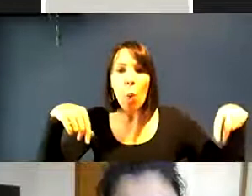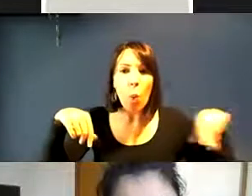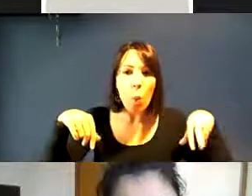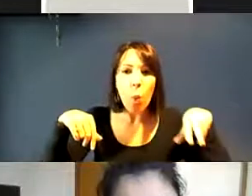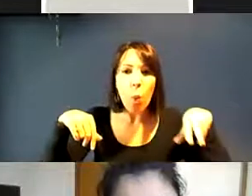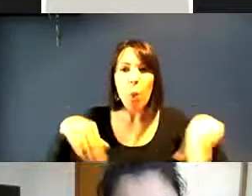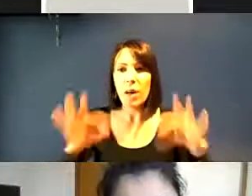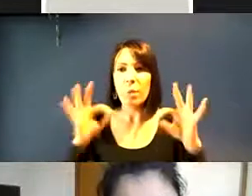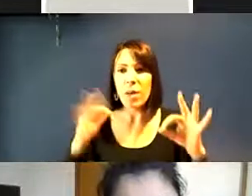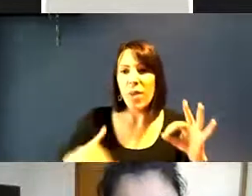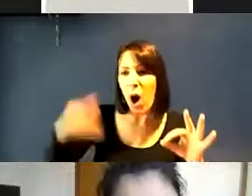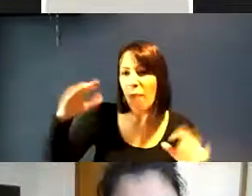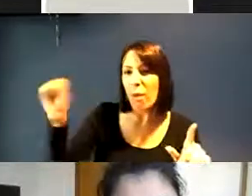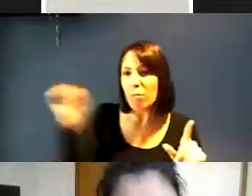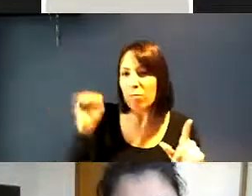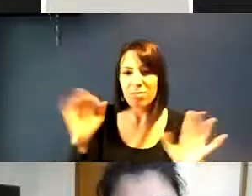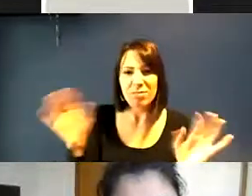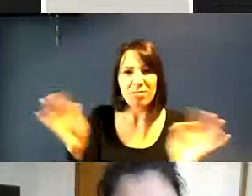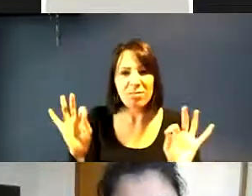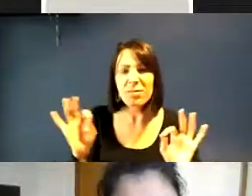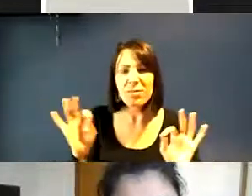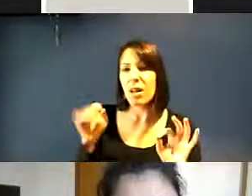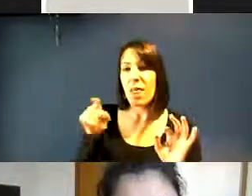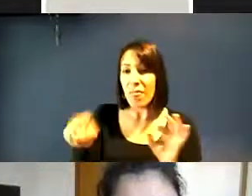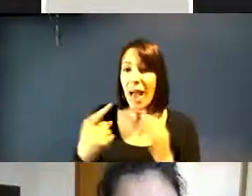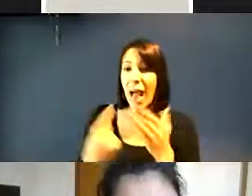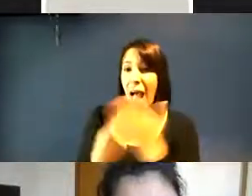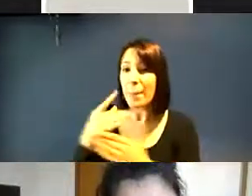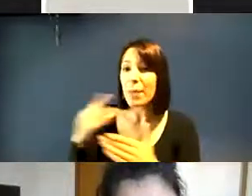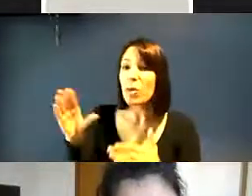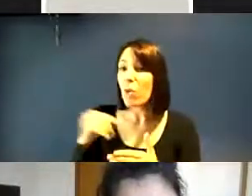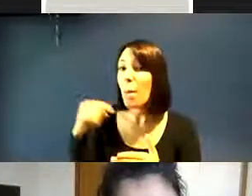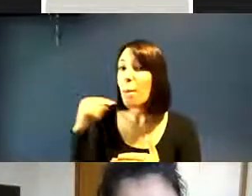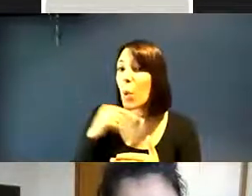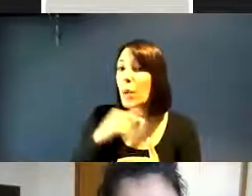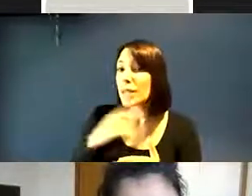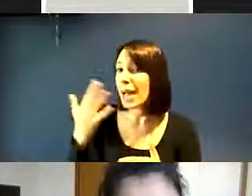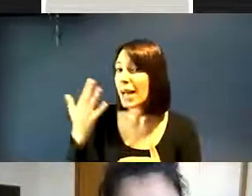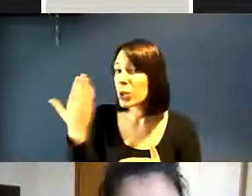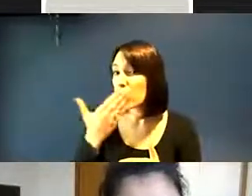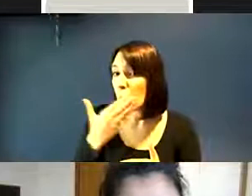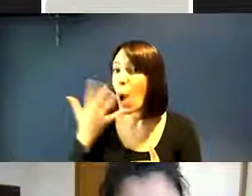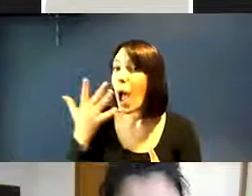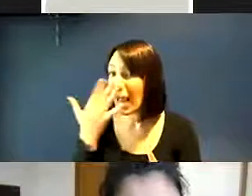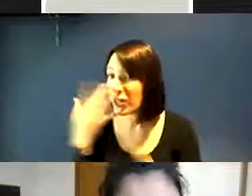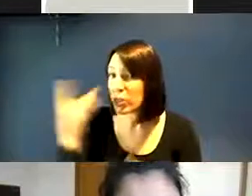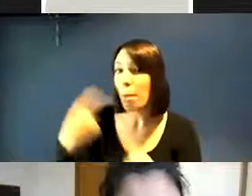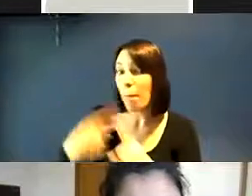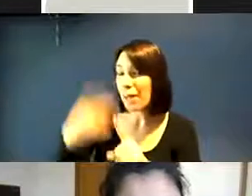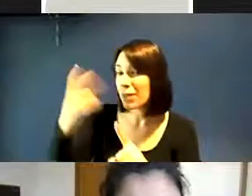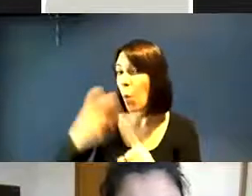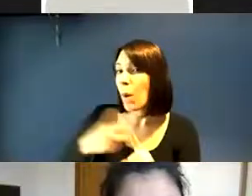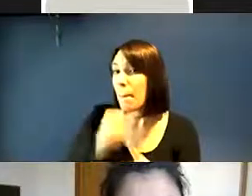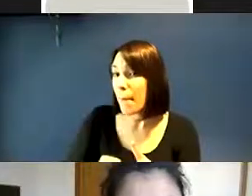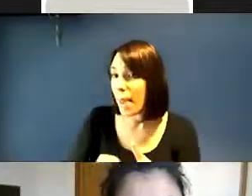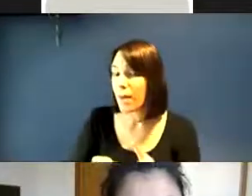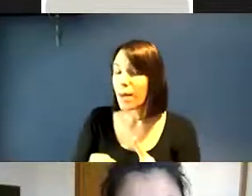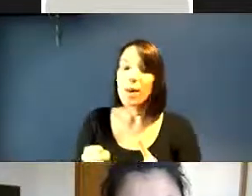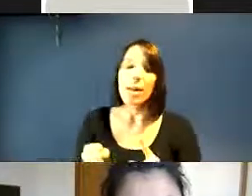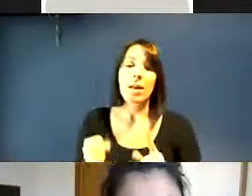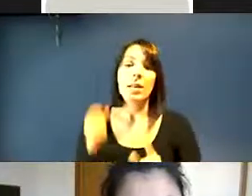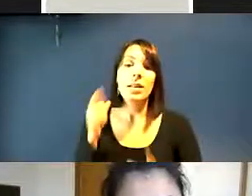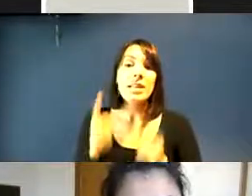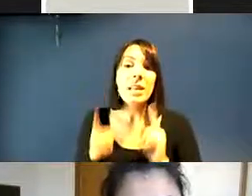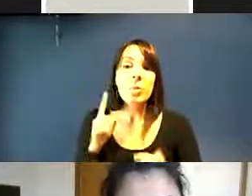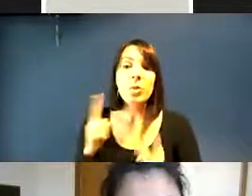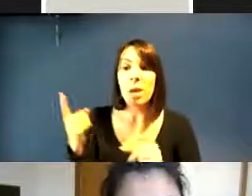one has been said by both school-aged boys and grown men in public, even shouted from cars driving by as